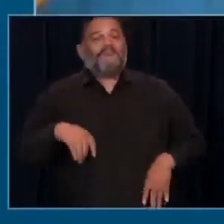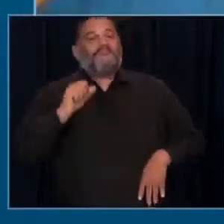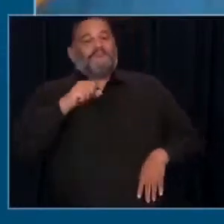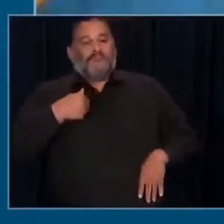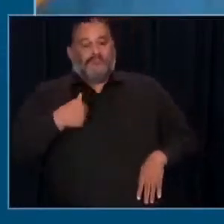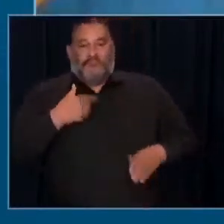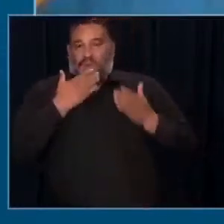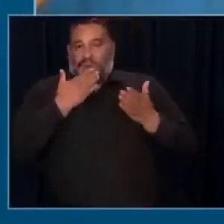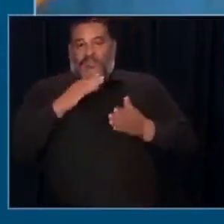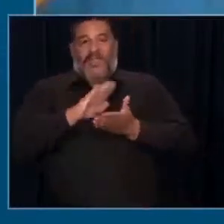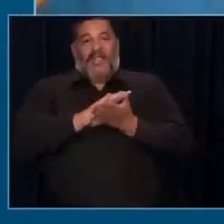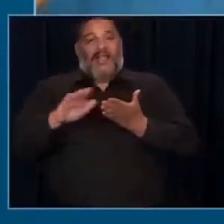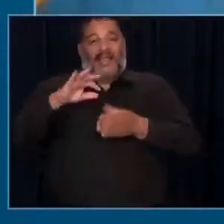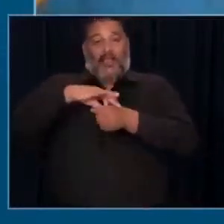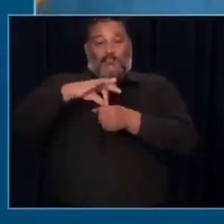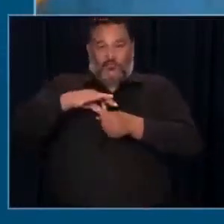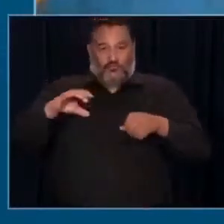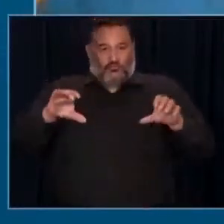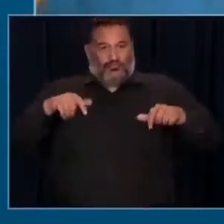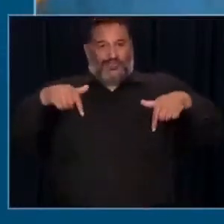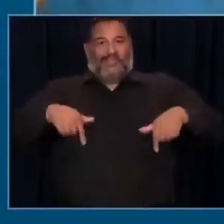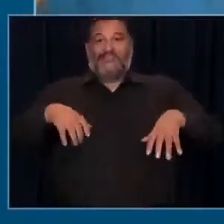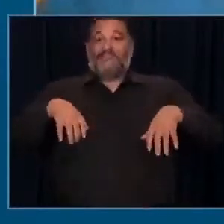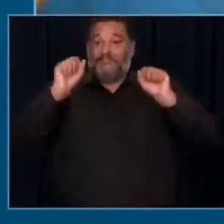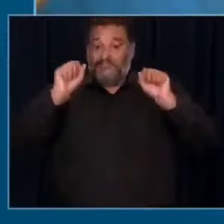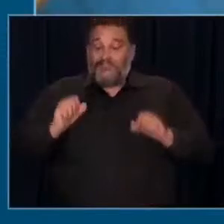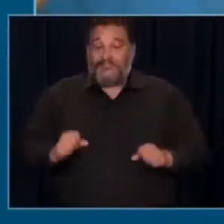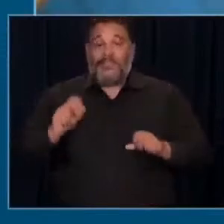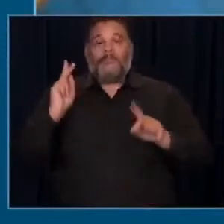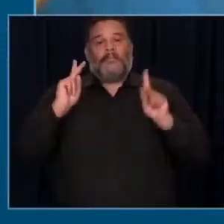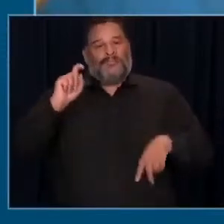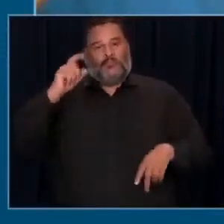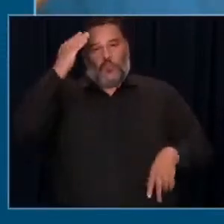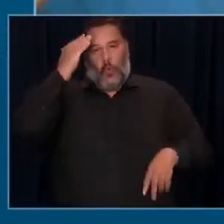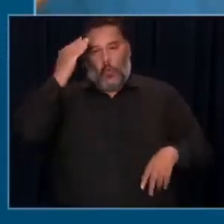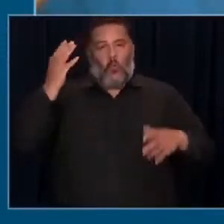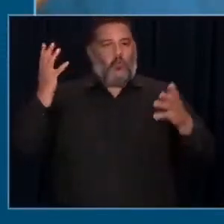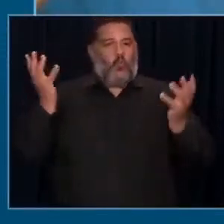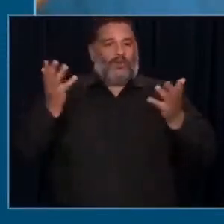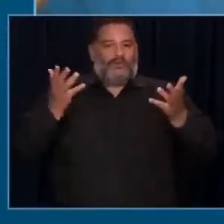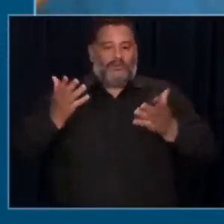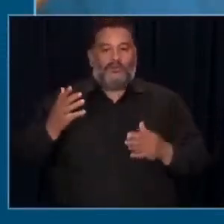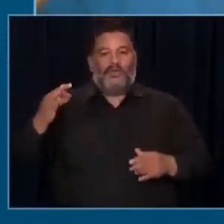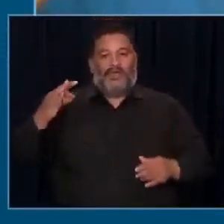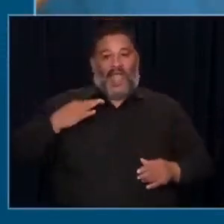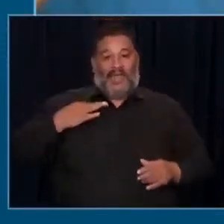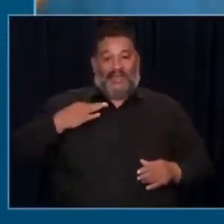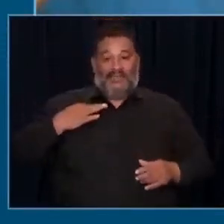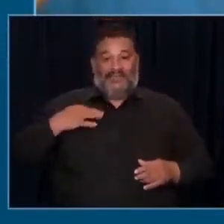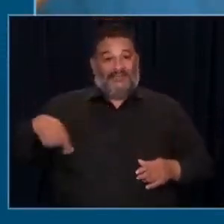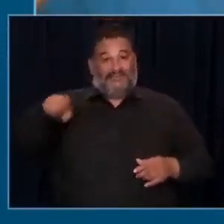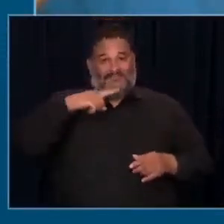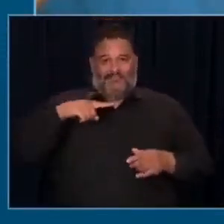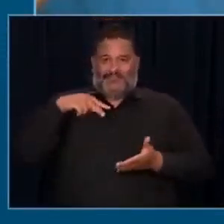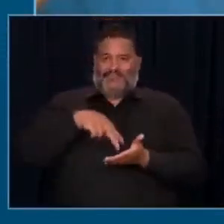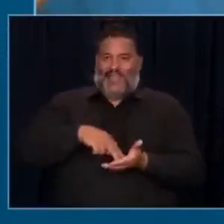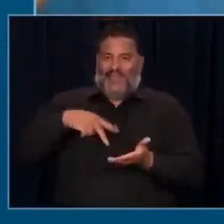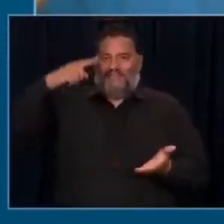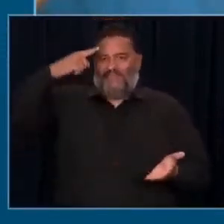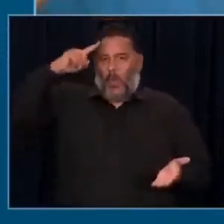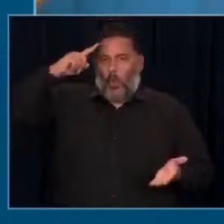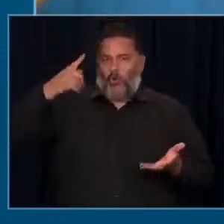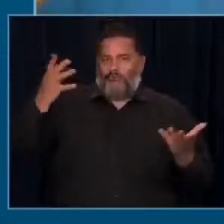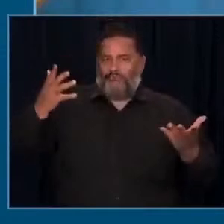fact that Clean Elections is actually doing this. People need to know what candidates stand for. The fact